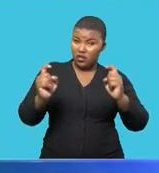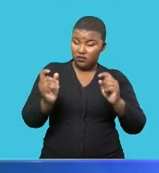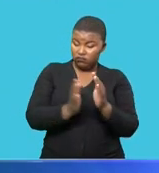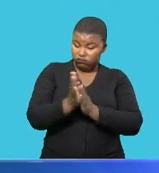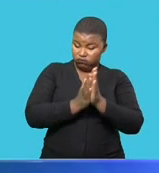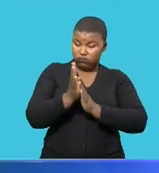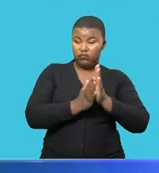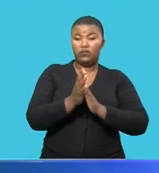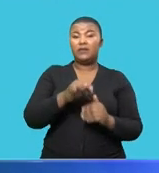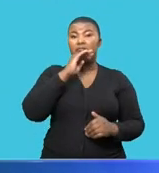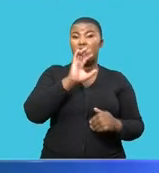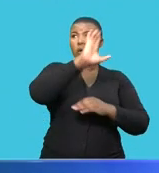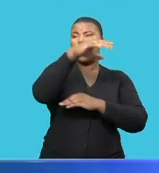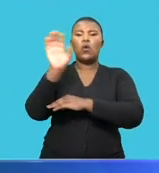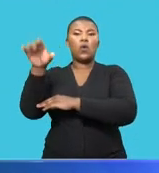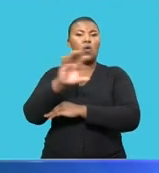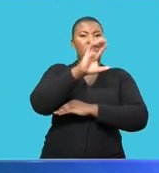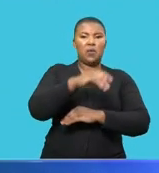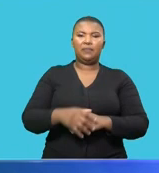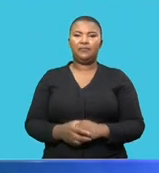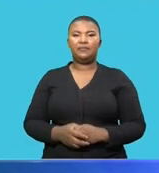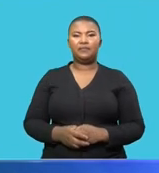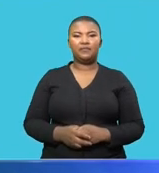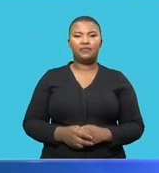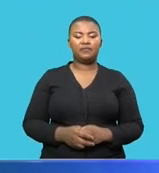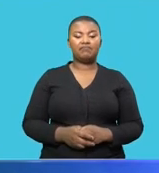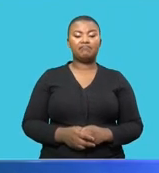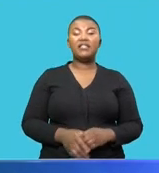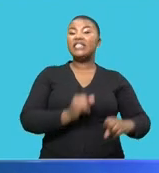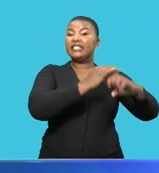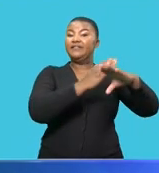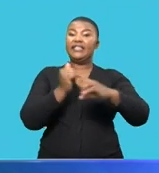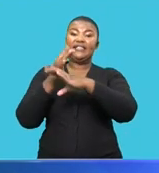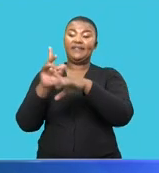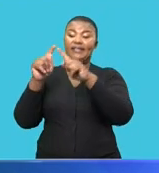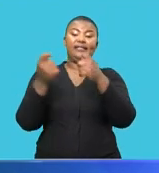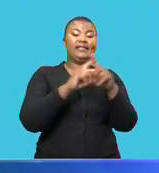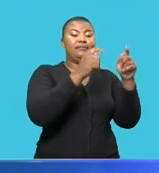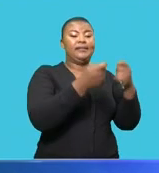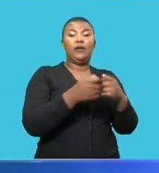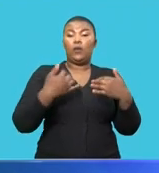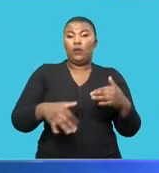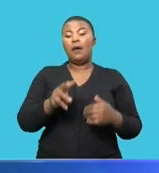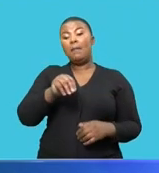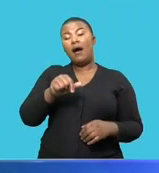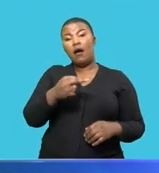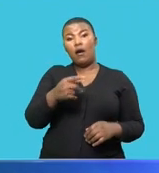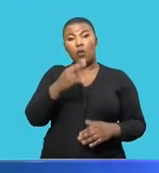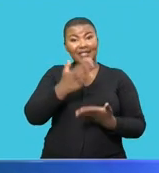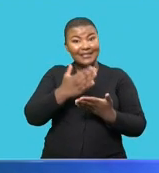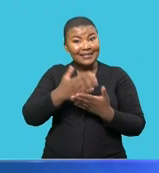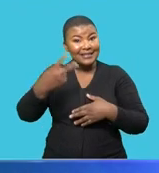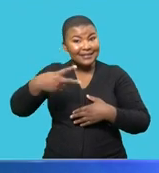the ball moving from end to end. Defense on both ends was outstanding. Mangaung came back strongly in the second